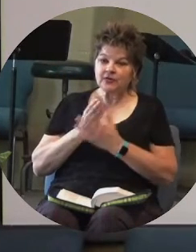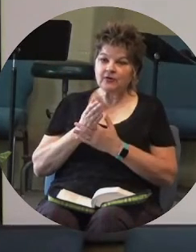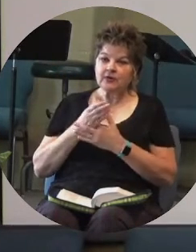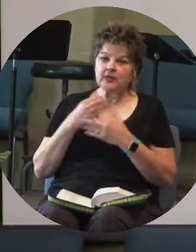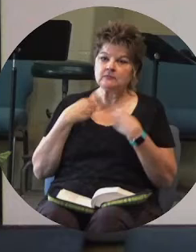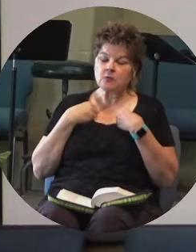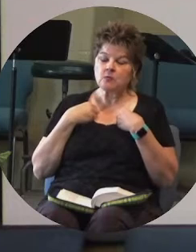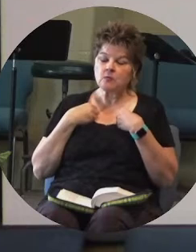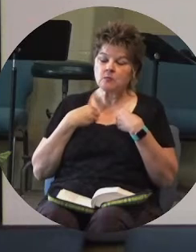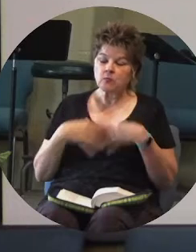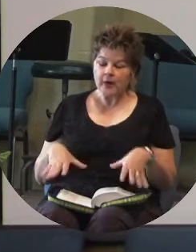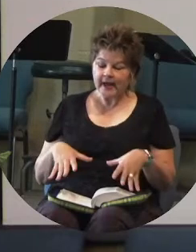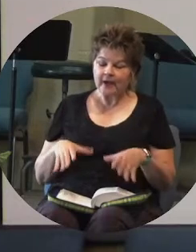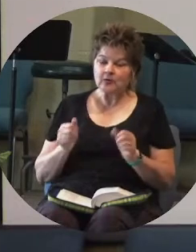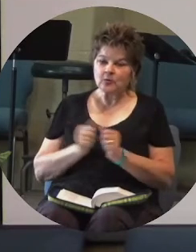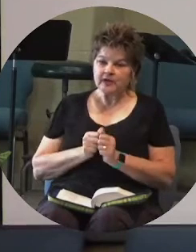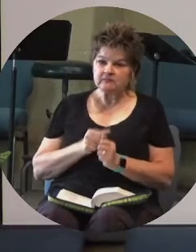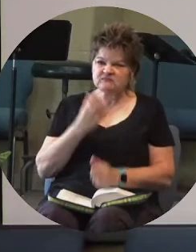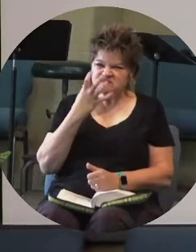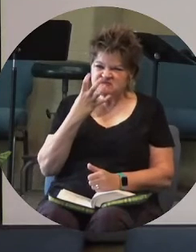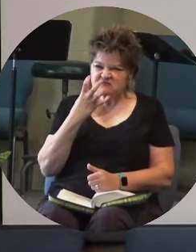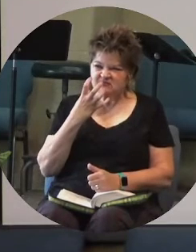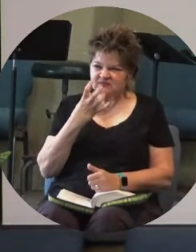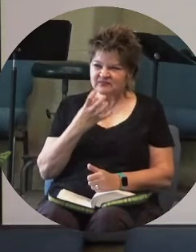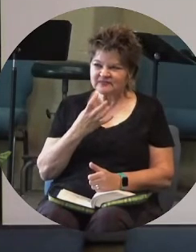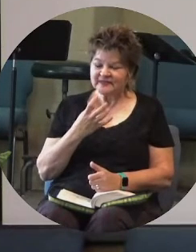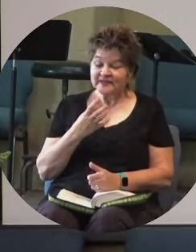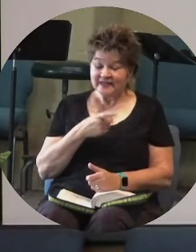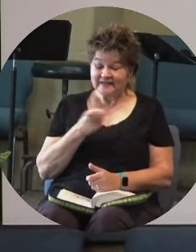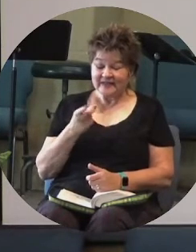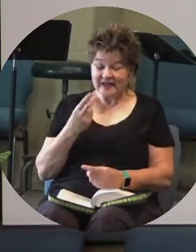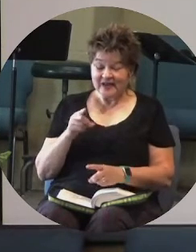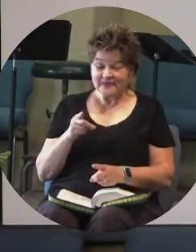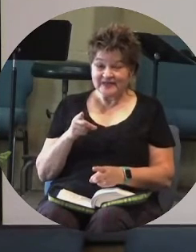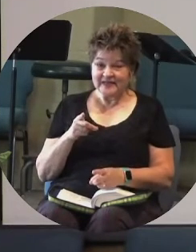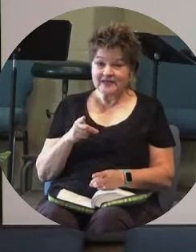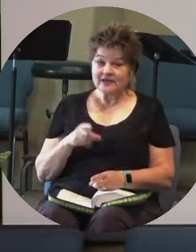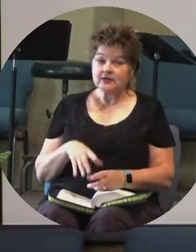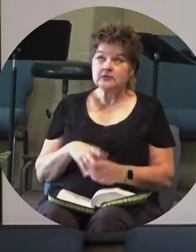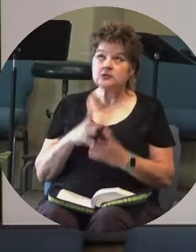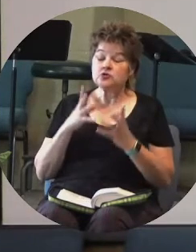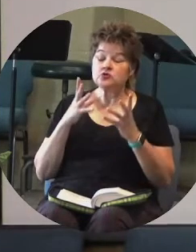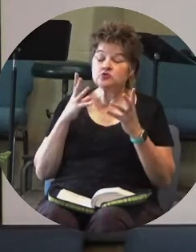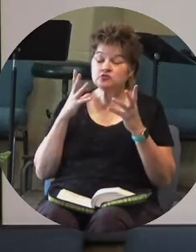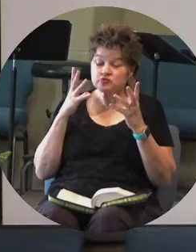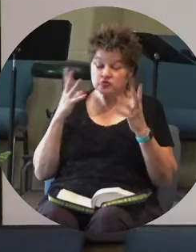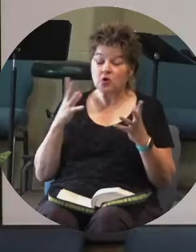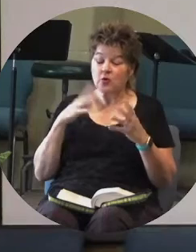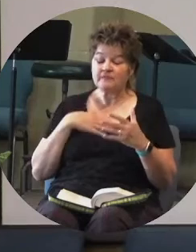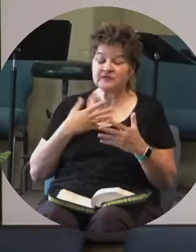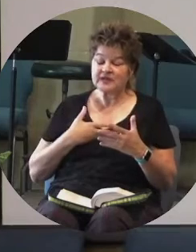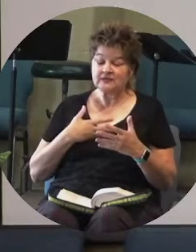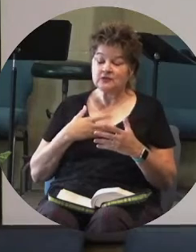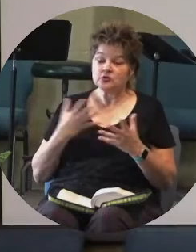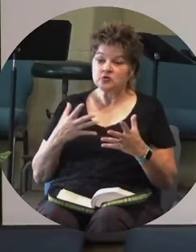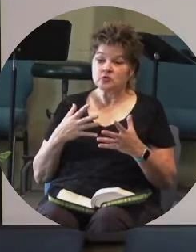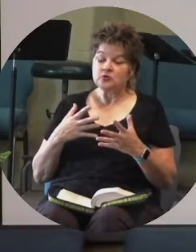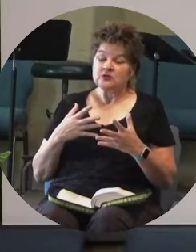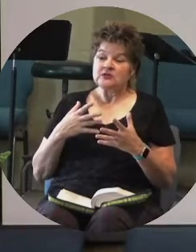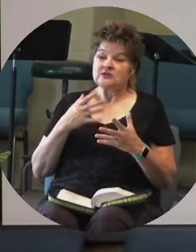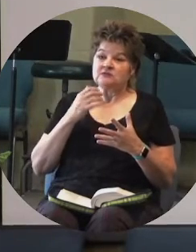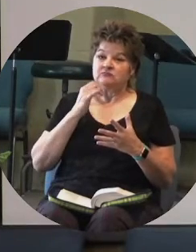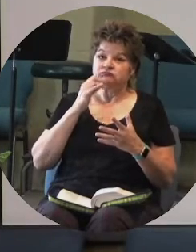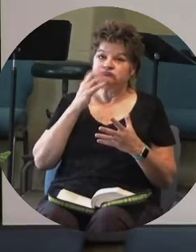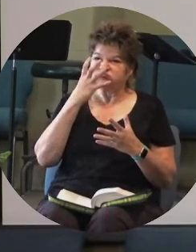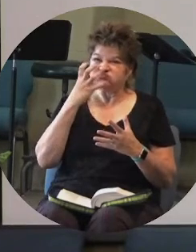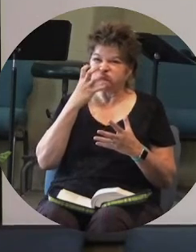out with annoyance. Have you ever been there? When you just get so annoyed, you get so perturbed, you get so upset that finally